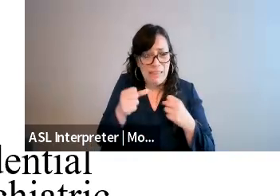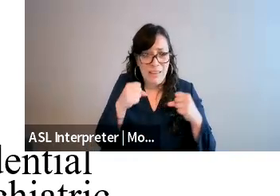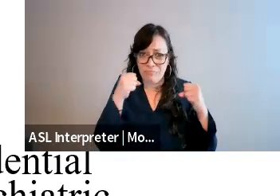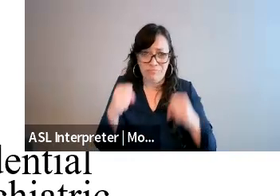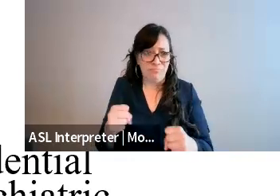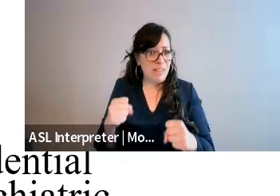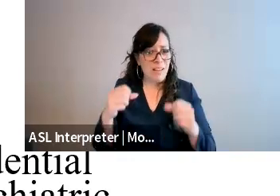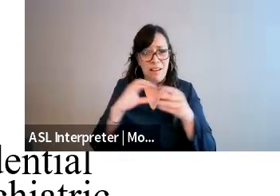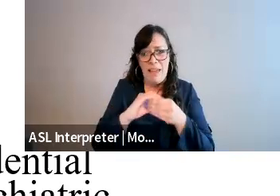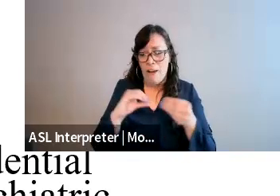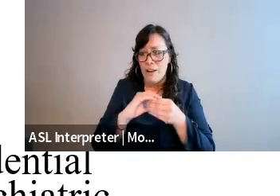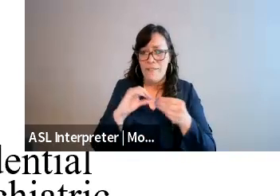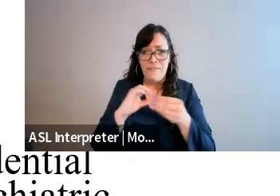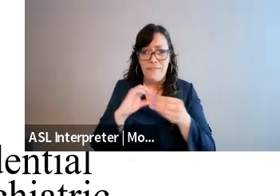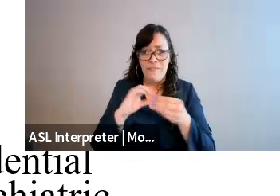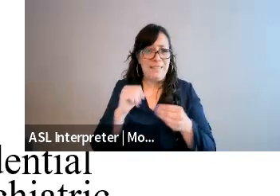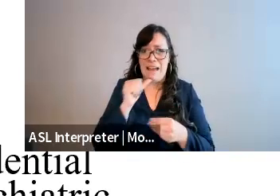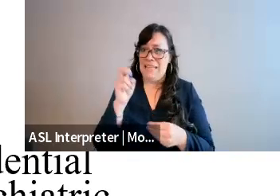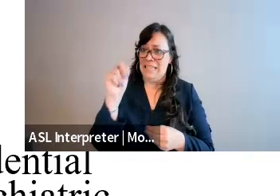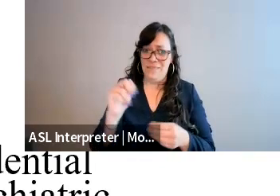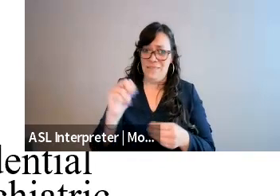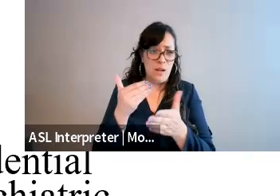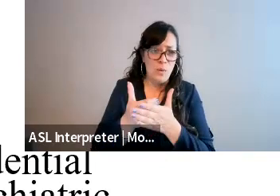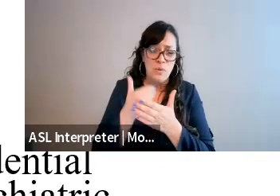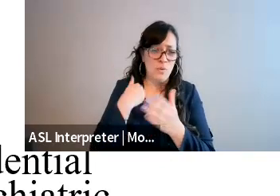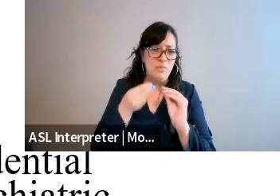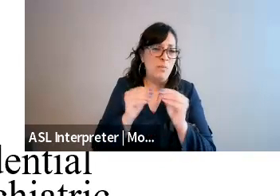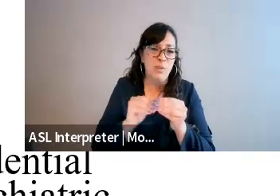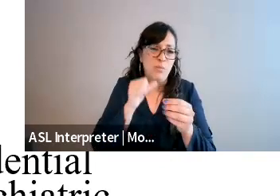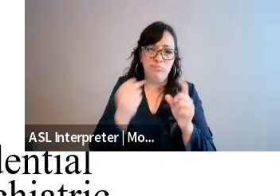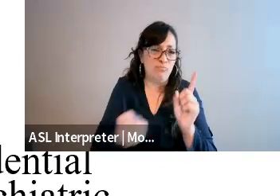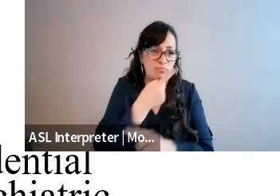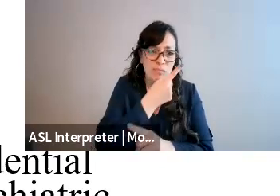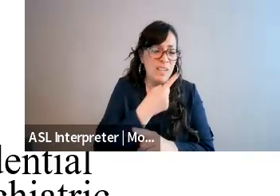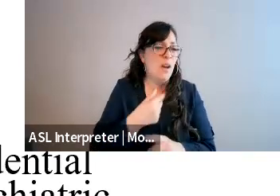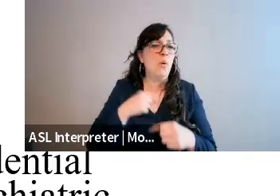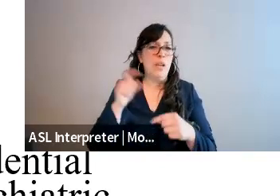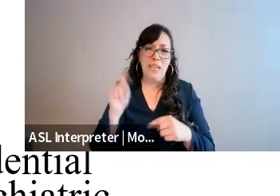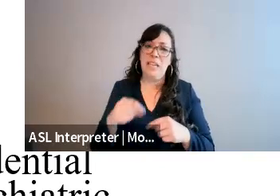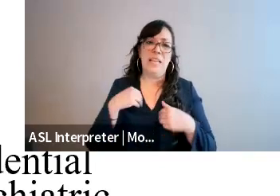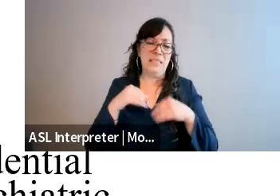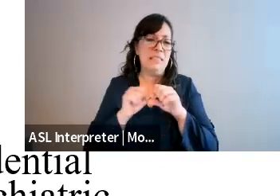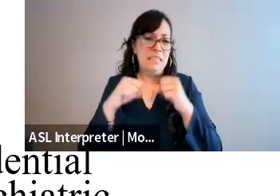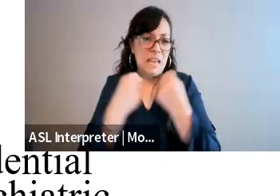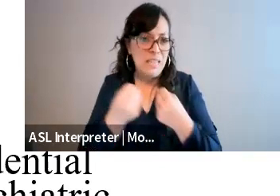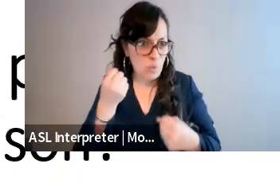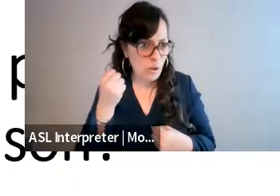off the map. It's not even close to accurate or true. And that's what we need to, as a society, grapple